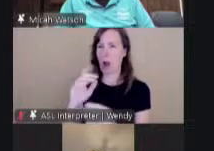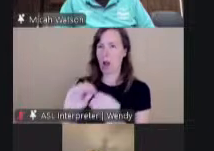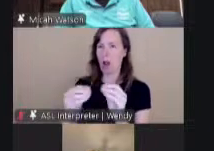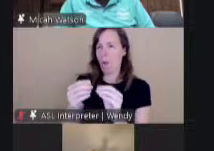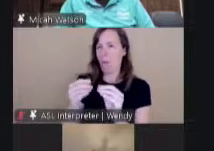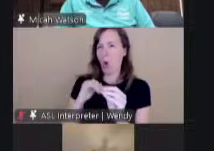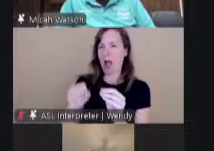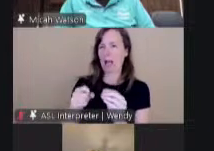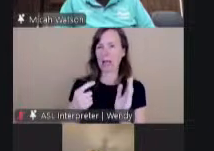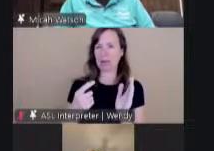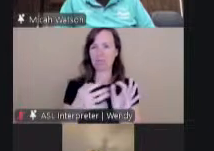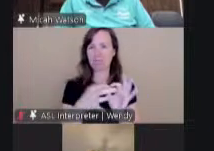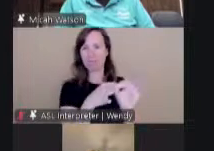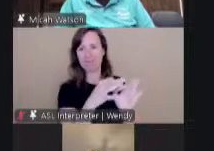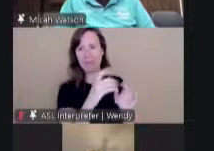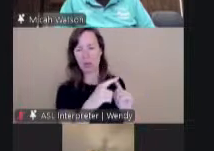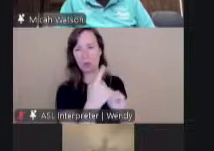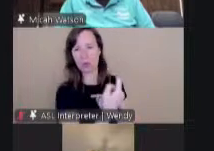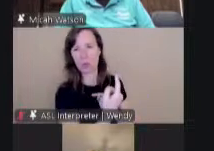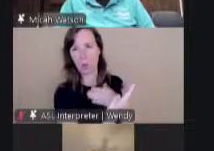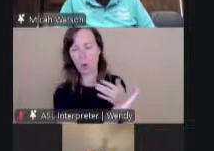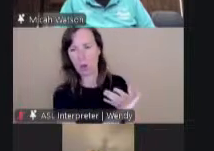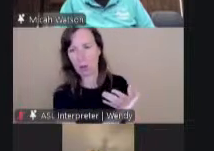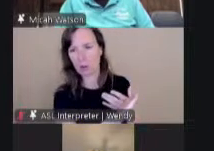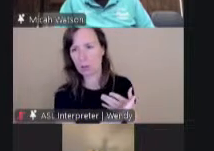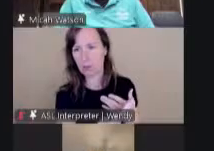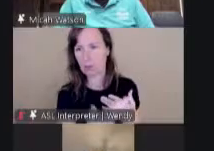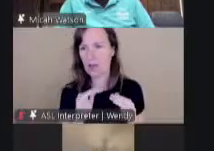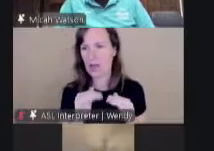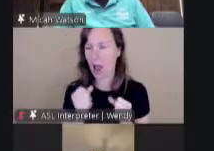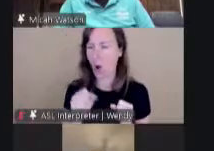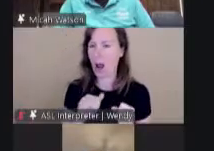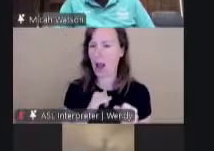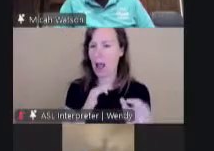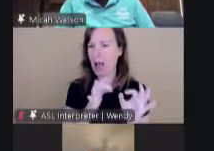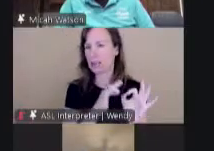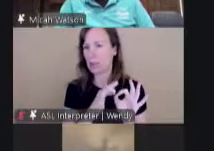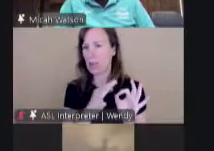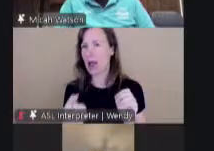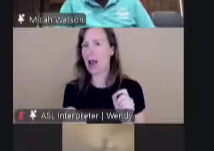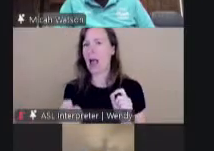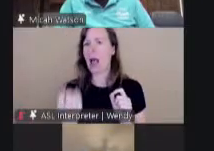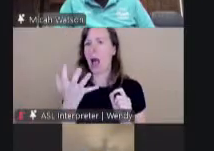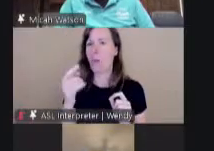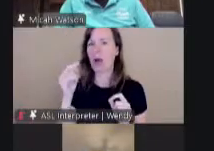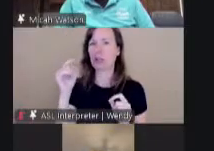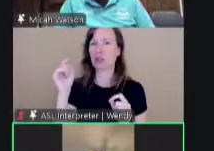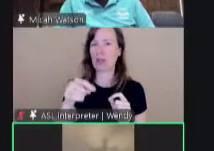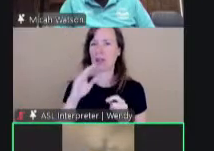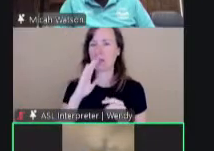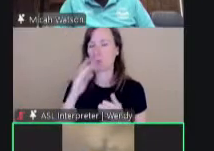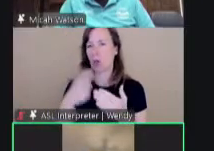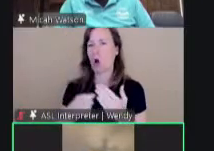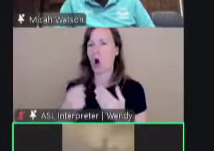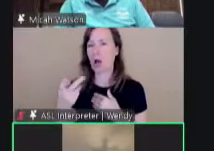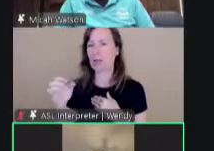number equate to somebody? You know, how can I say to them, how much is this going to cost them? Okay, we have